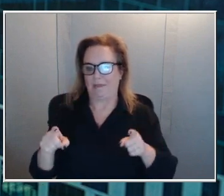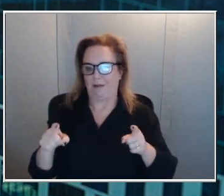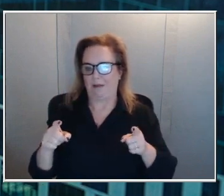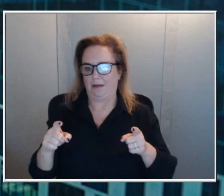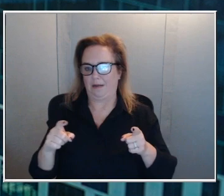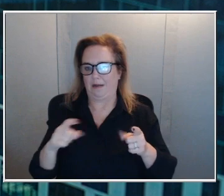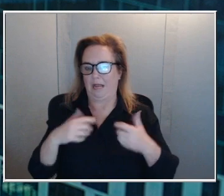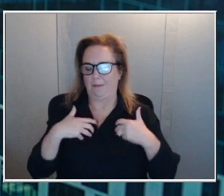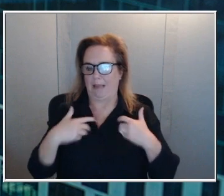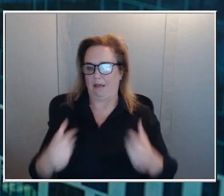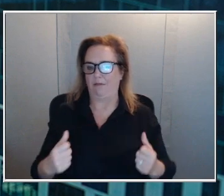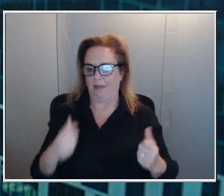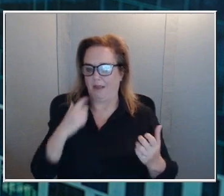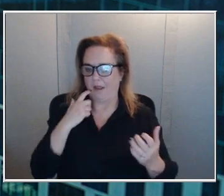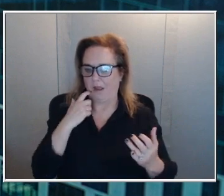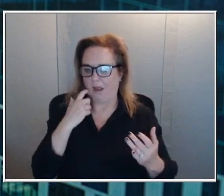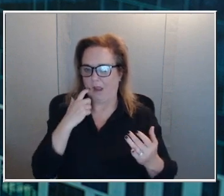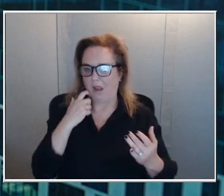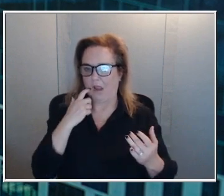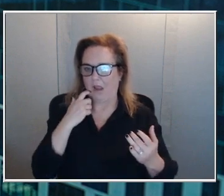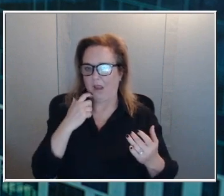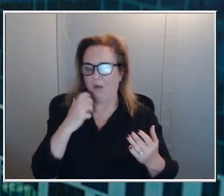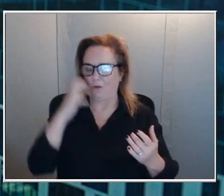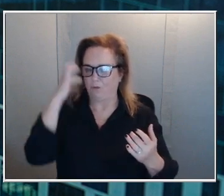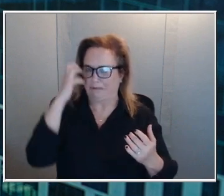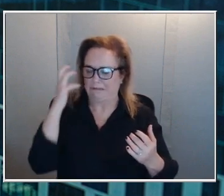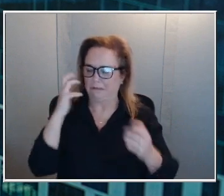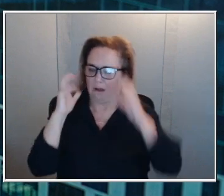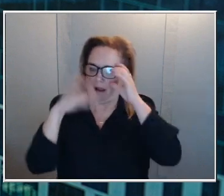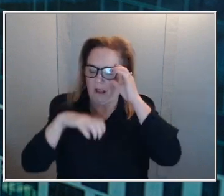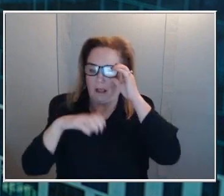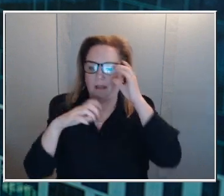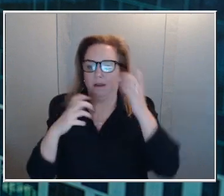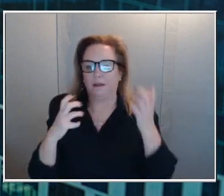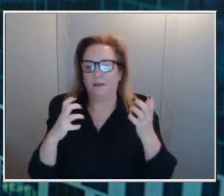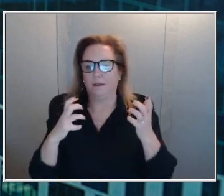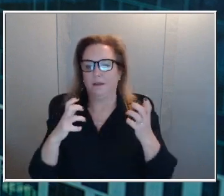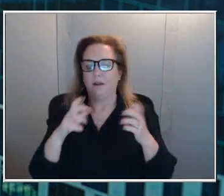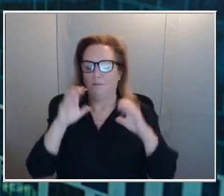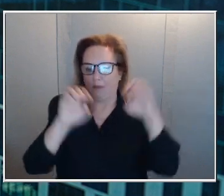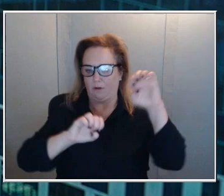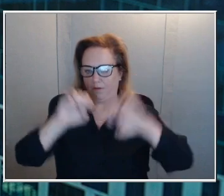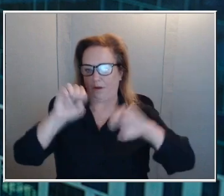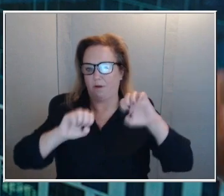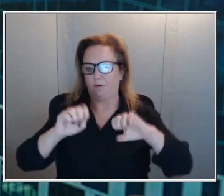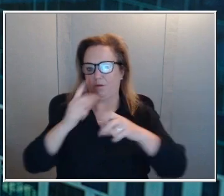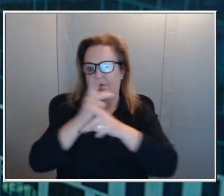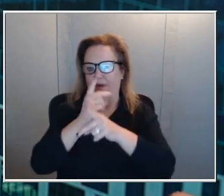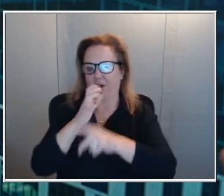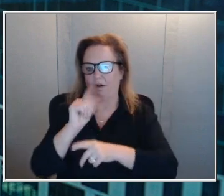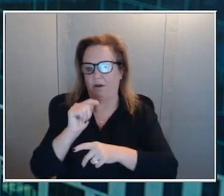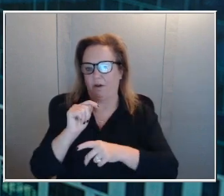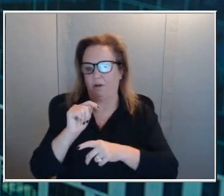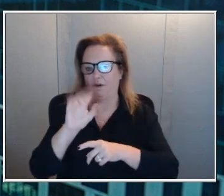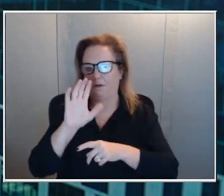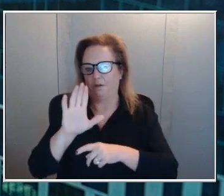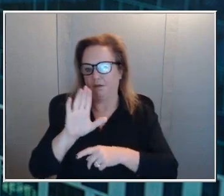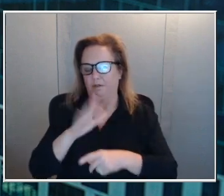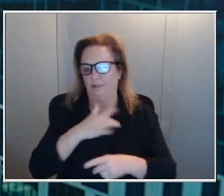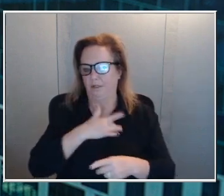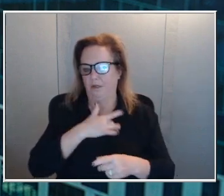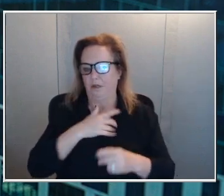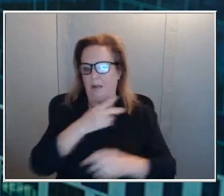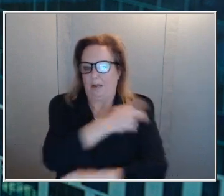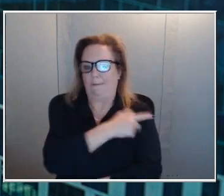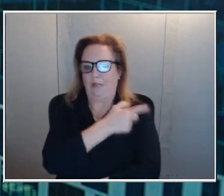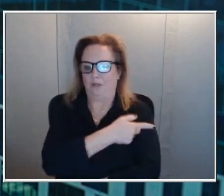very healthy otherwise, which was kind of a head scratcher. And through further evaluation, we figured out that this is what she had. Now, patients with